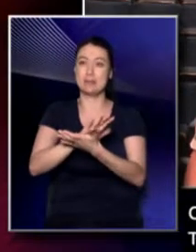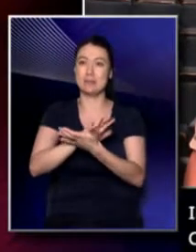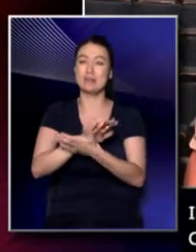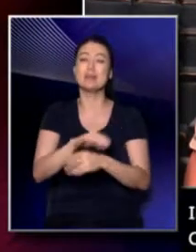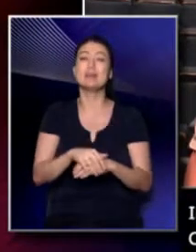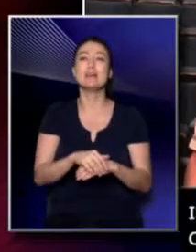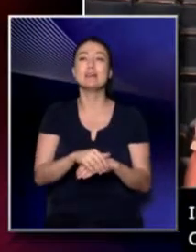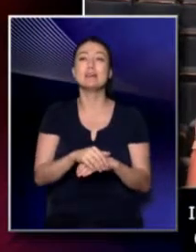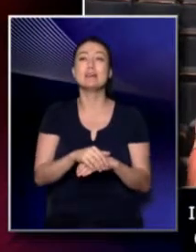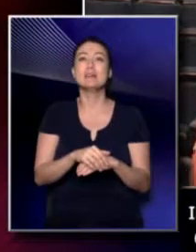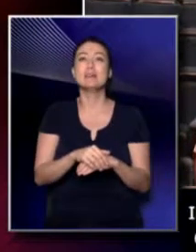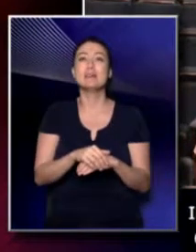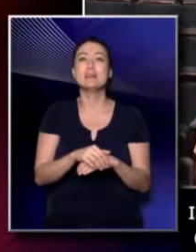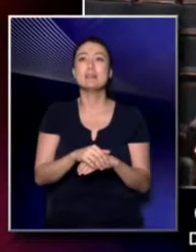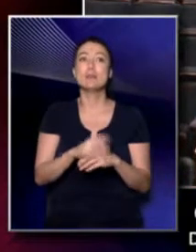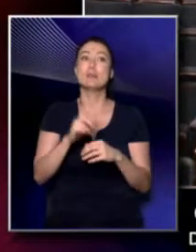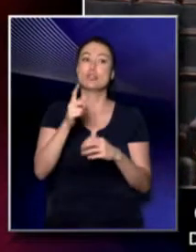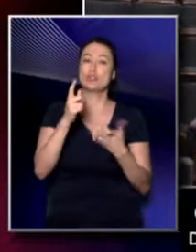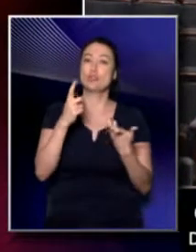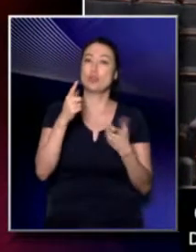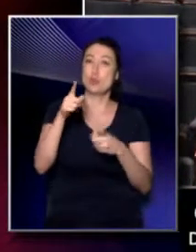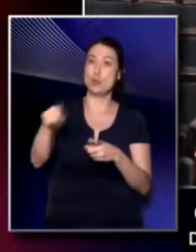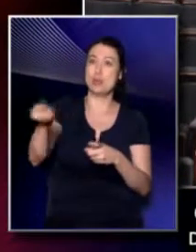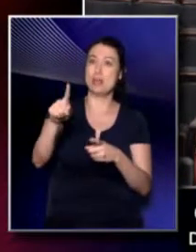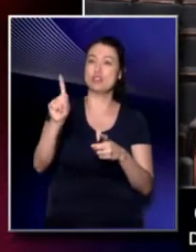understand you now have.